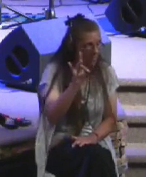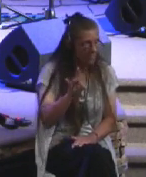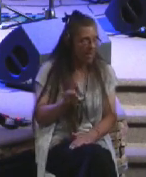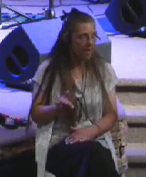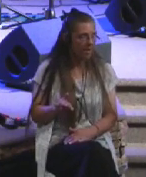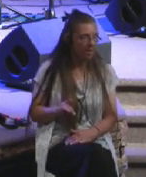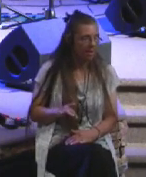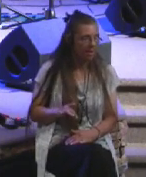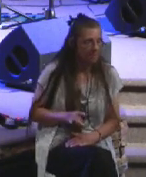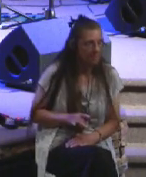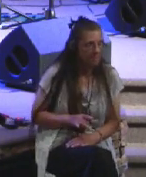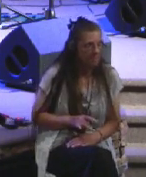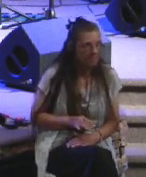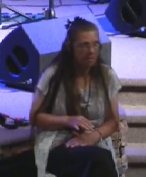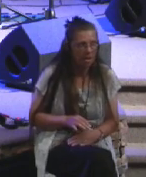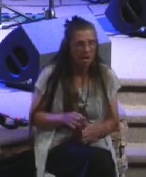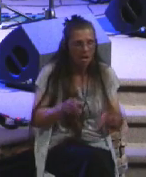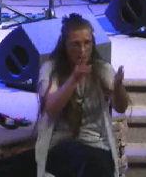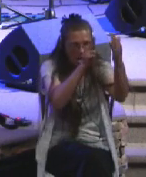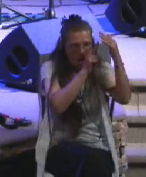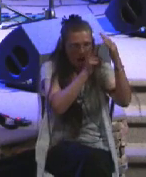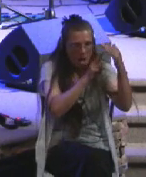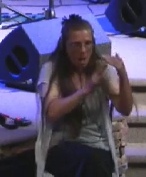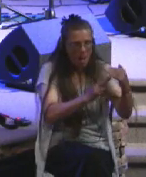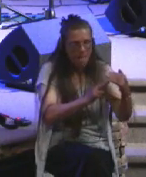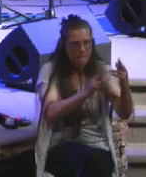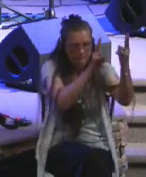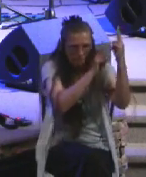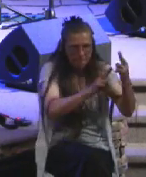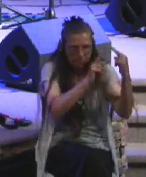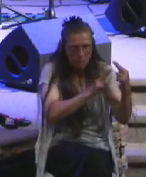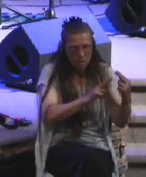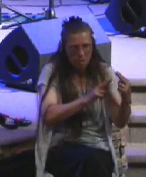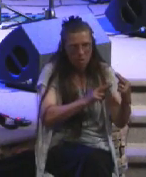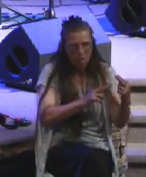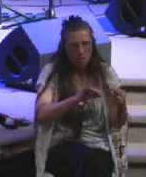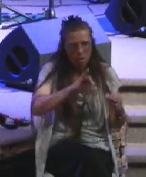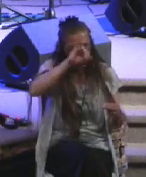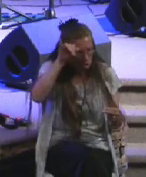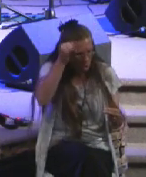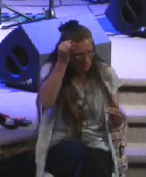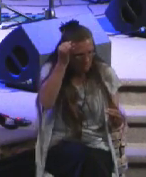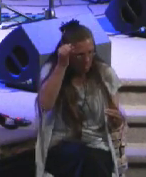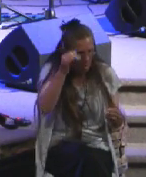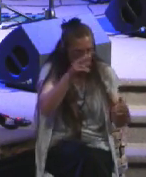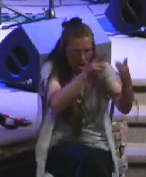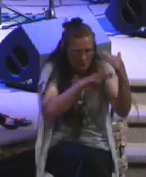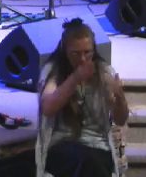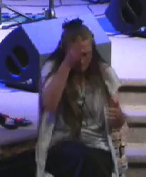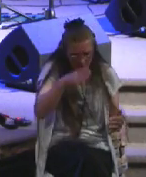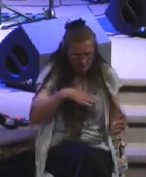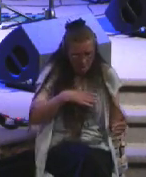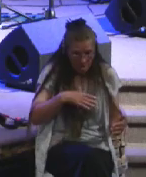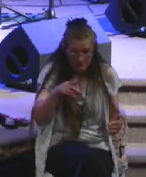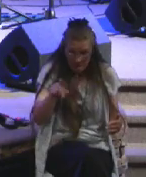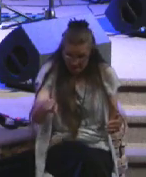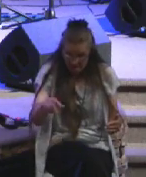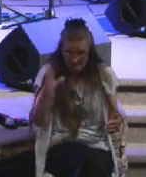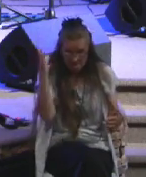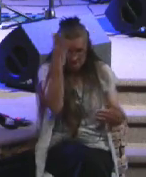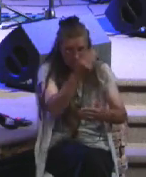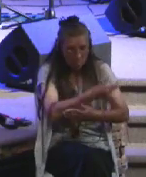it picks up with a newly humbled Joseph, a humbled man. And not only does he become humbled, but his